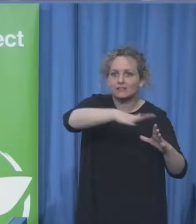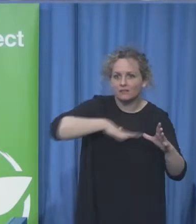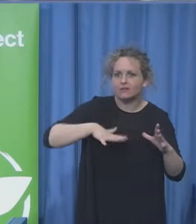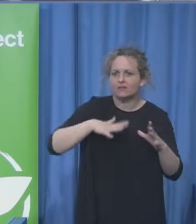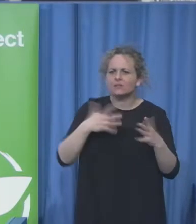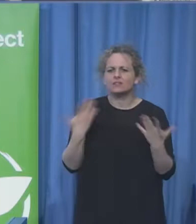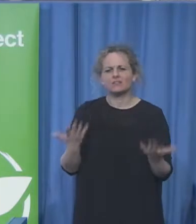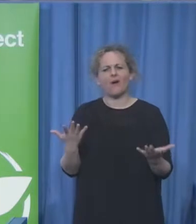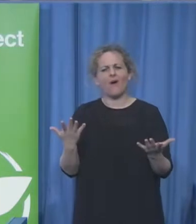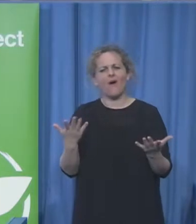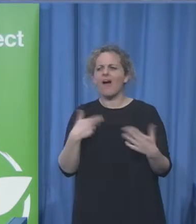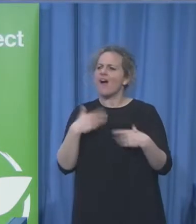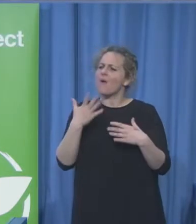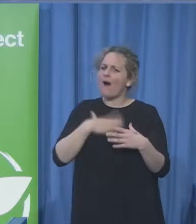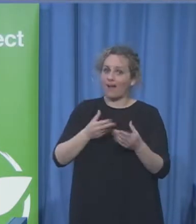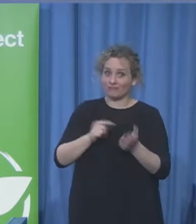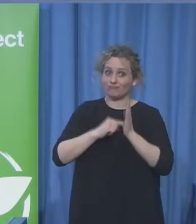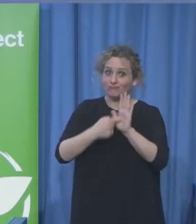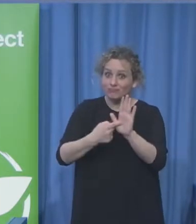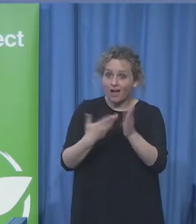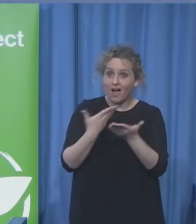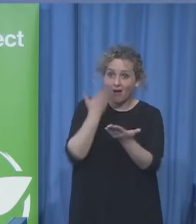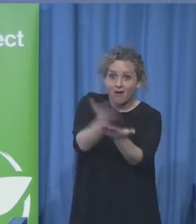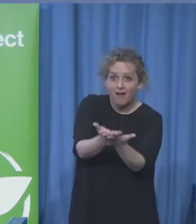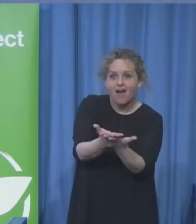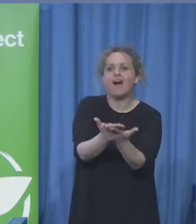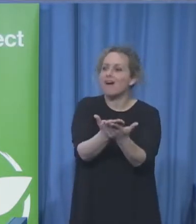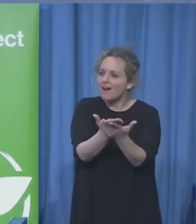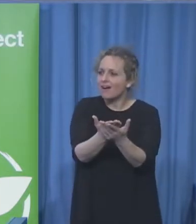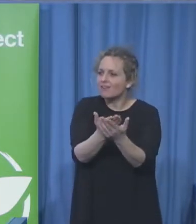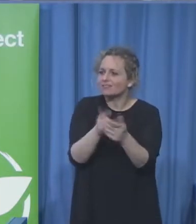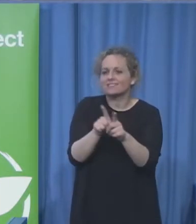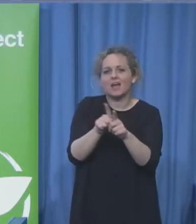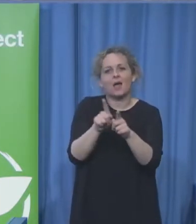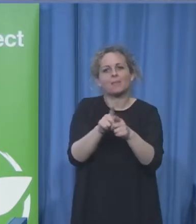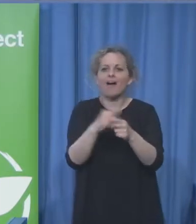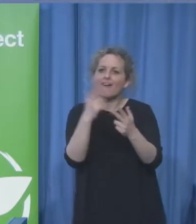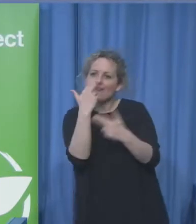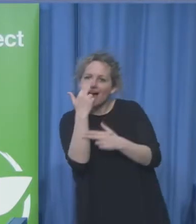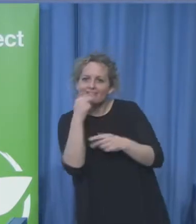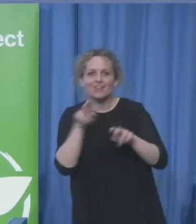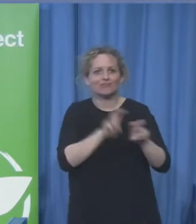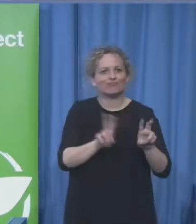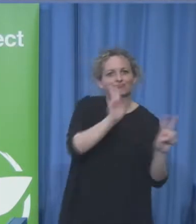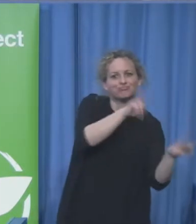tours. We will adapt it to your needs. You just decide to do it and we will make it happen.